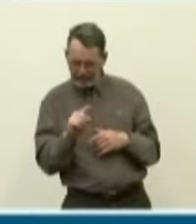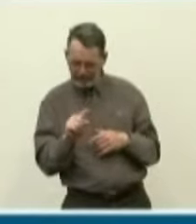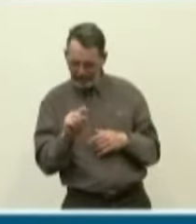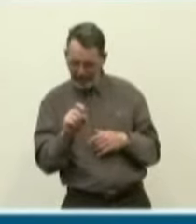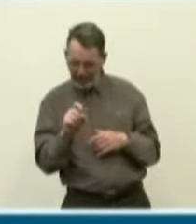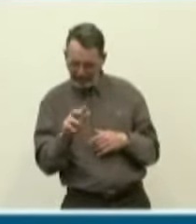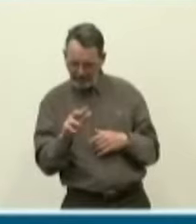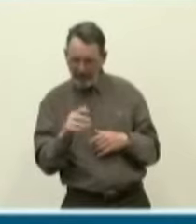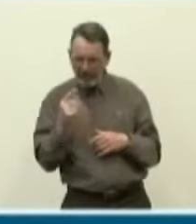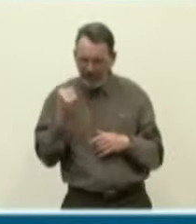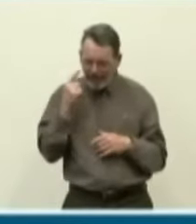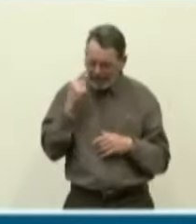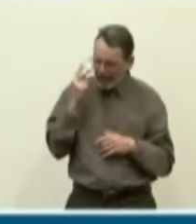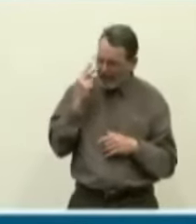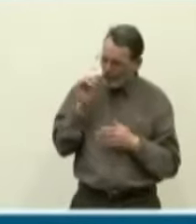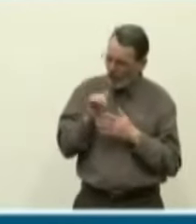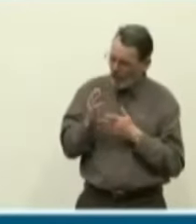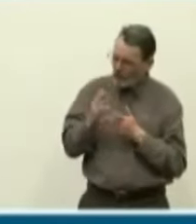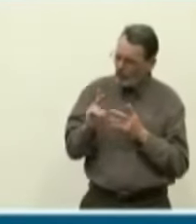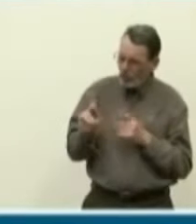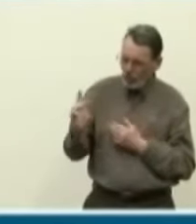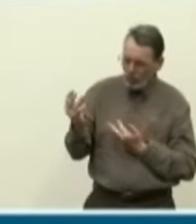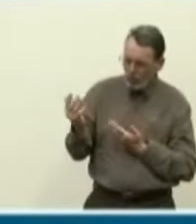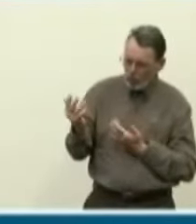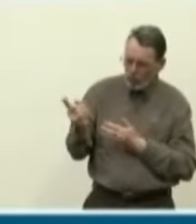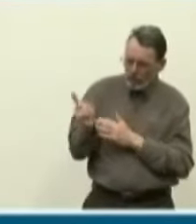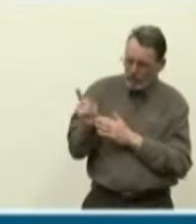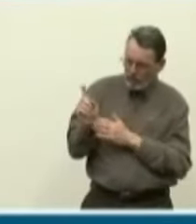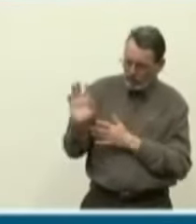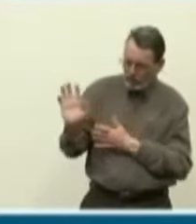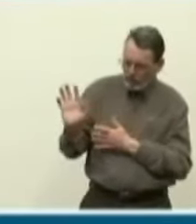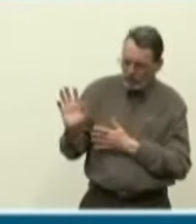13, 20, I feel like I saw this somewhere. Stand by. 8 seconds.